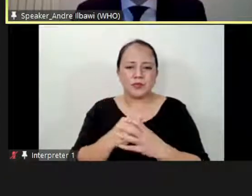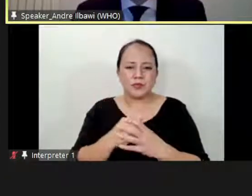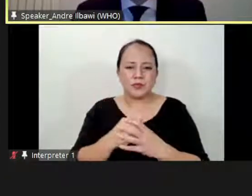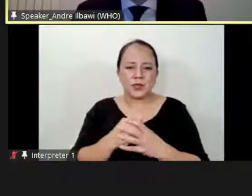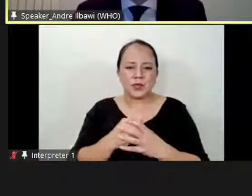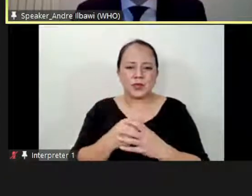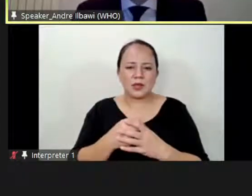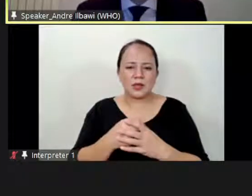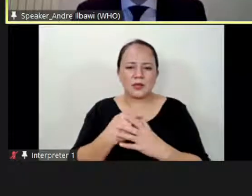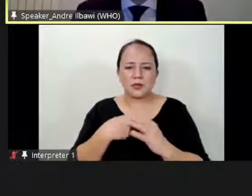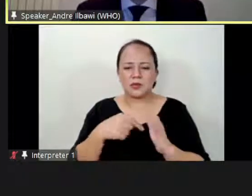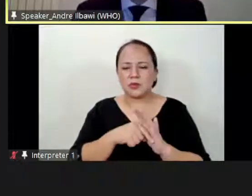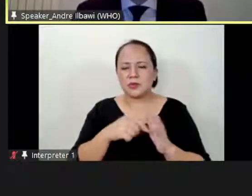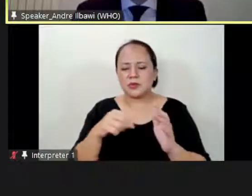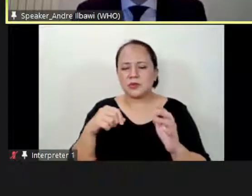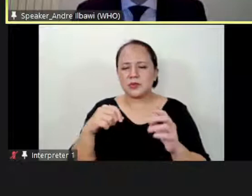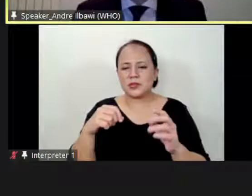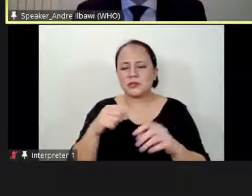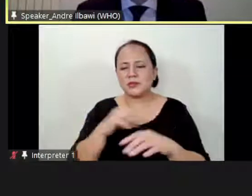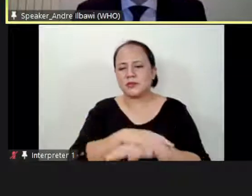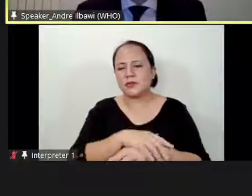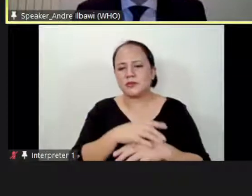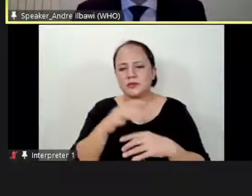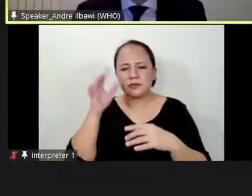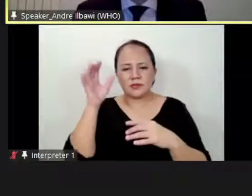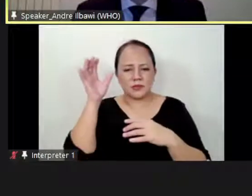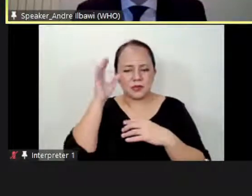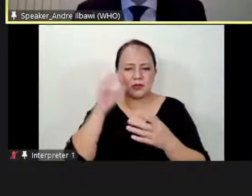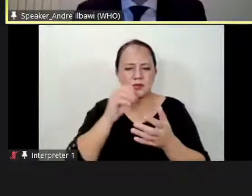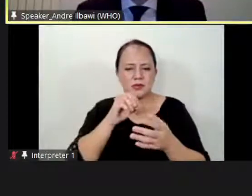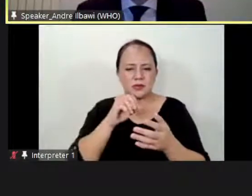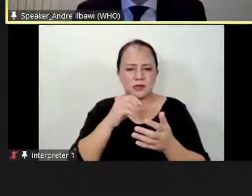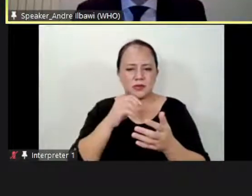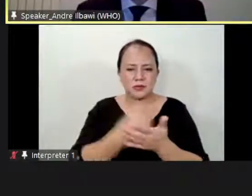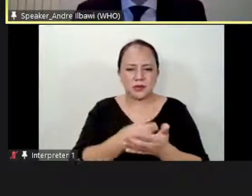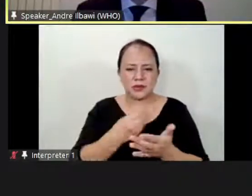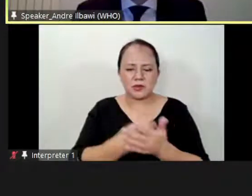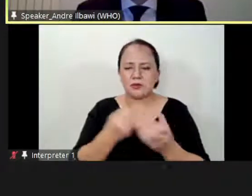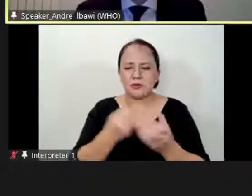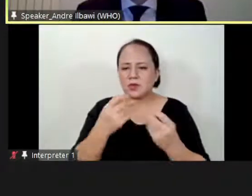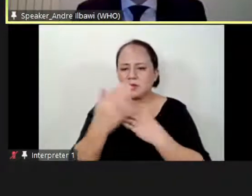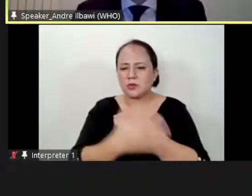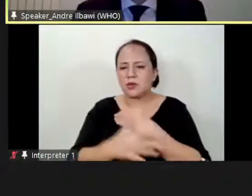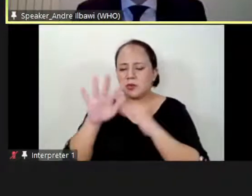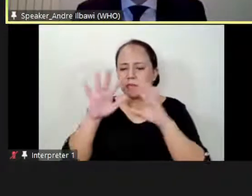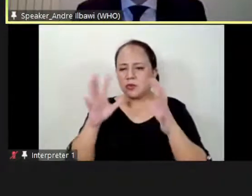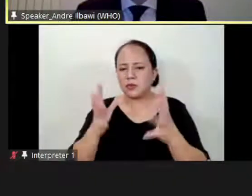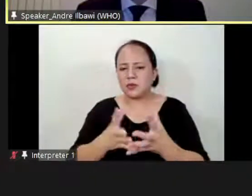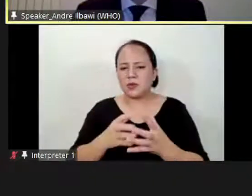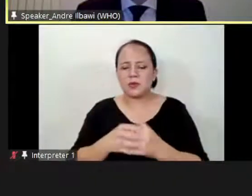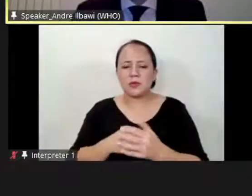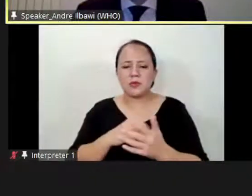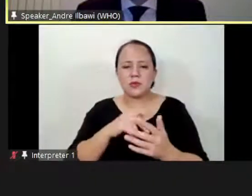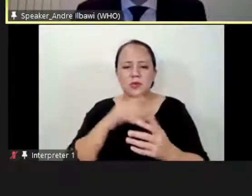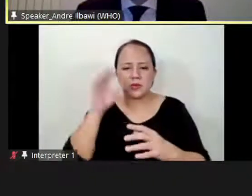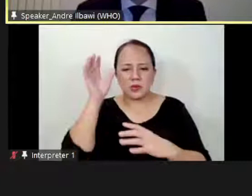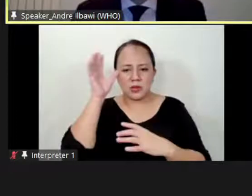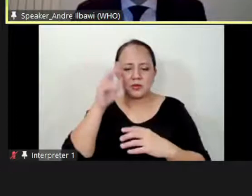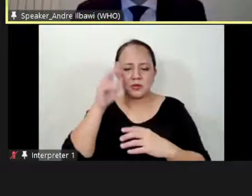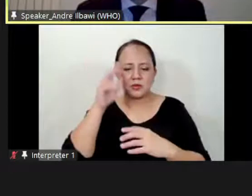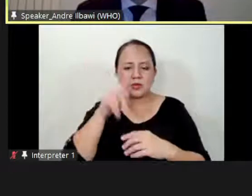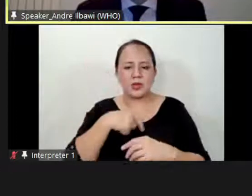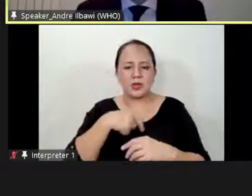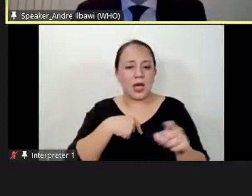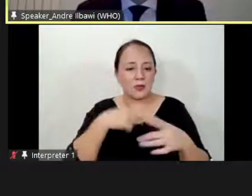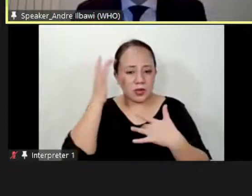reversing the effect of the catastrophic expenditure on cancer. But for many countries around the world, a person with cancer is told, you have a disease